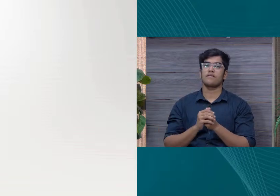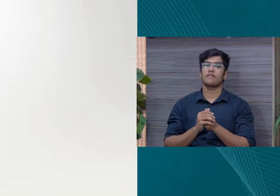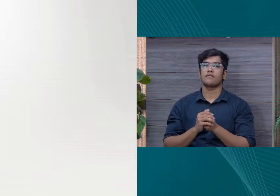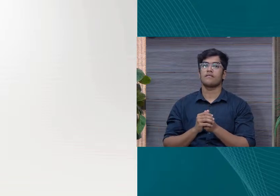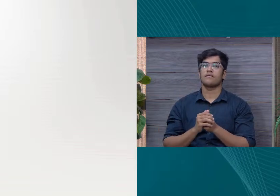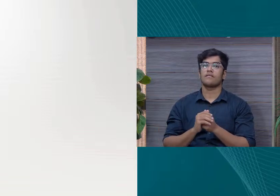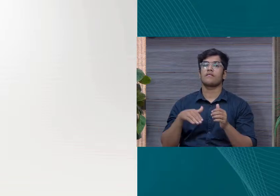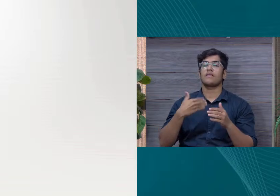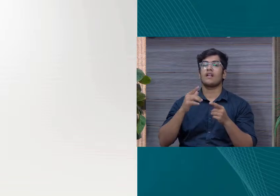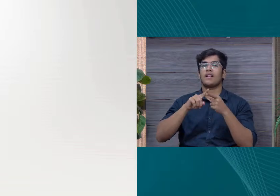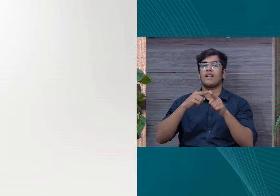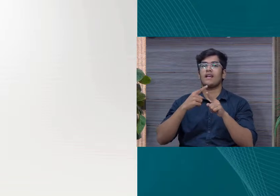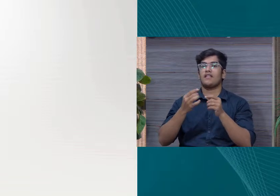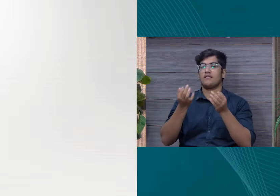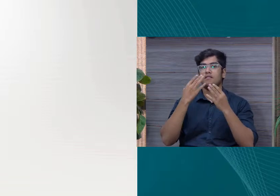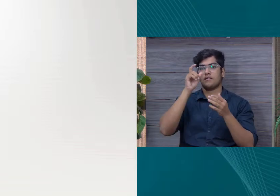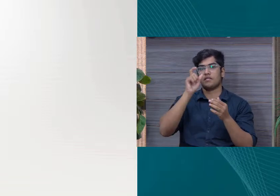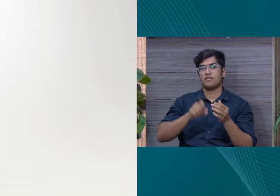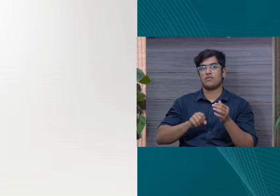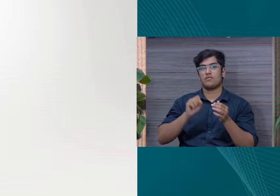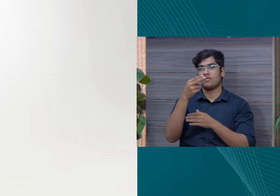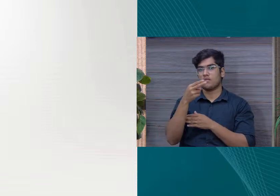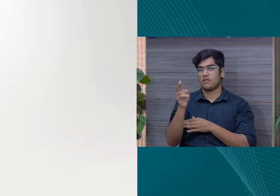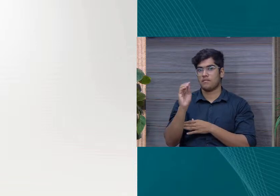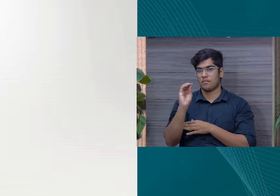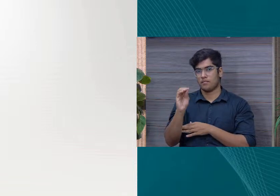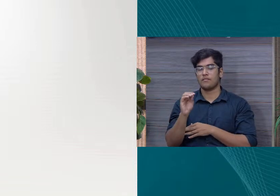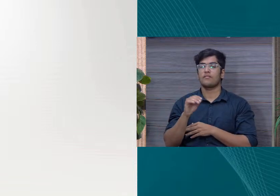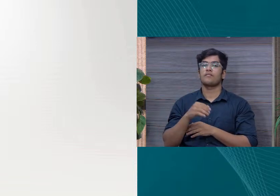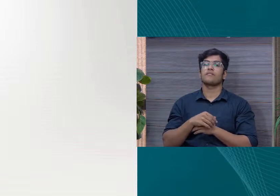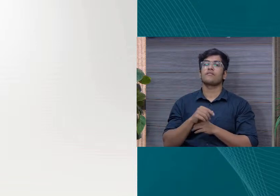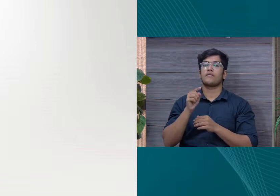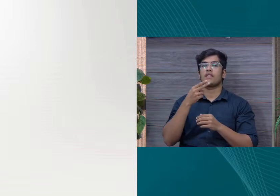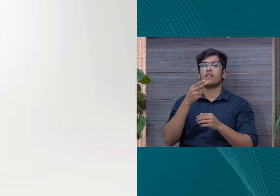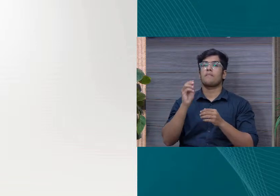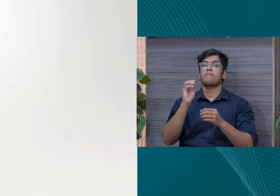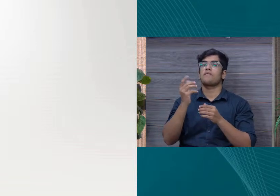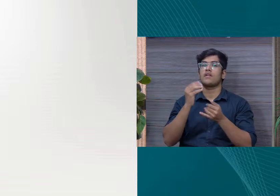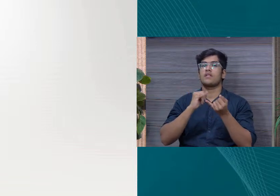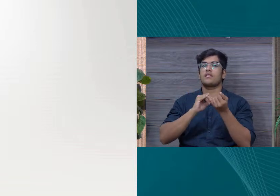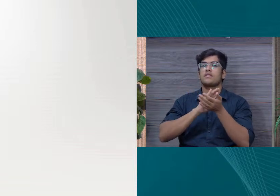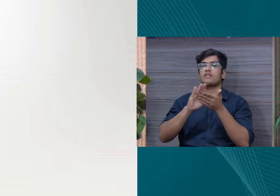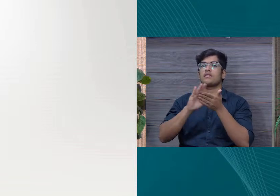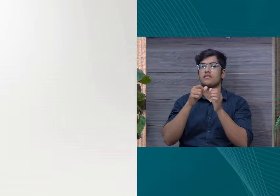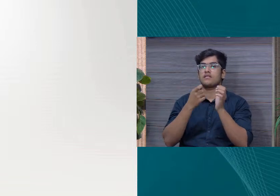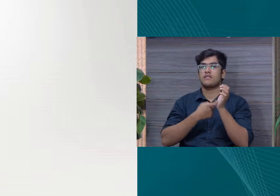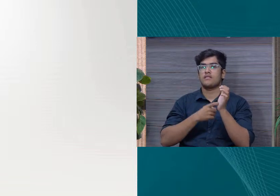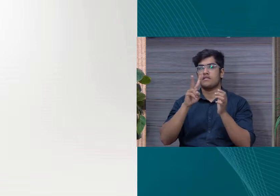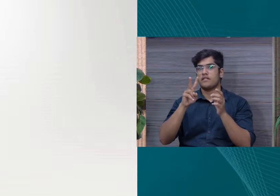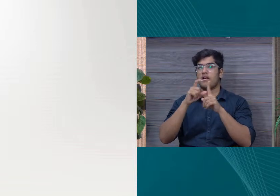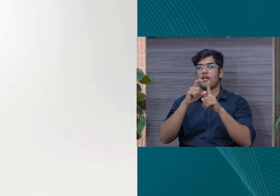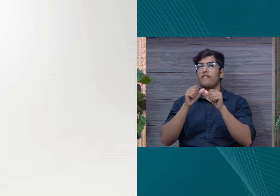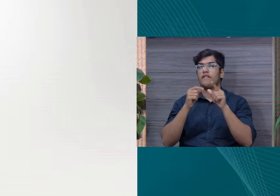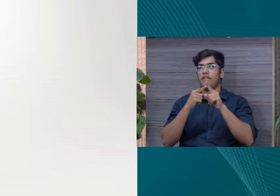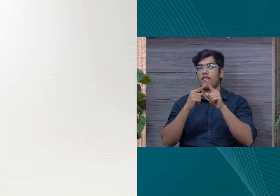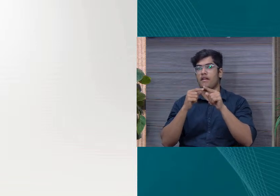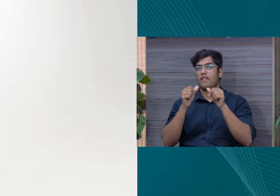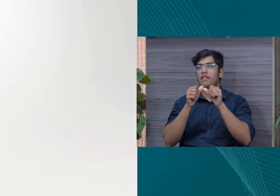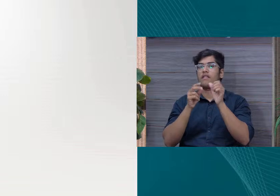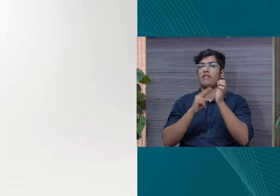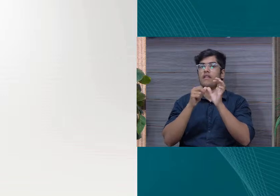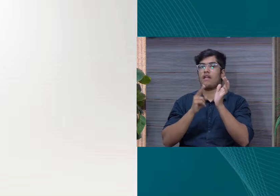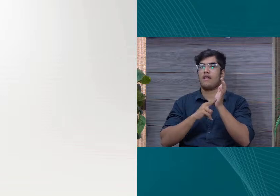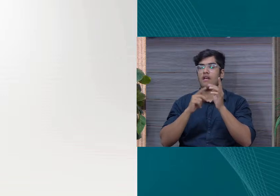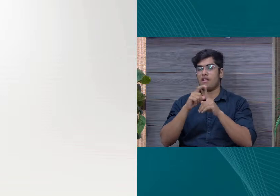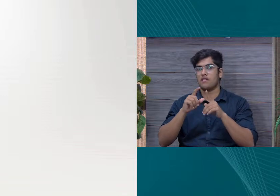the expert's name, and in this case please write Mr. Sharvdat Anand. Please mention the date after, and which